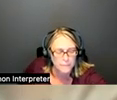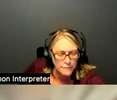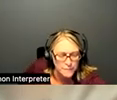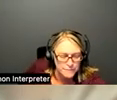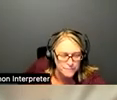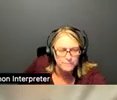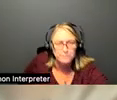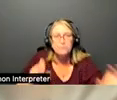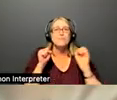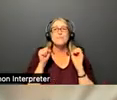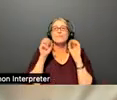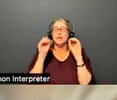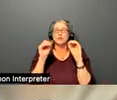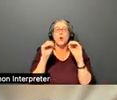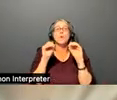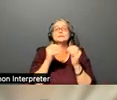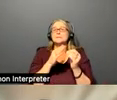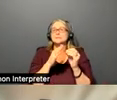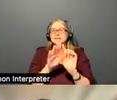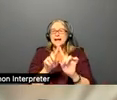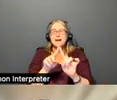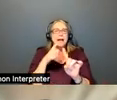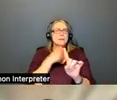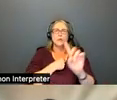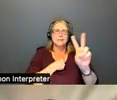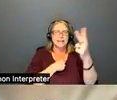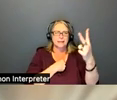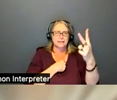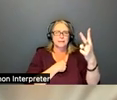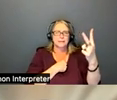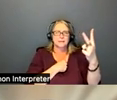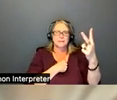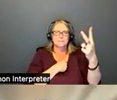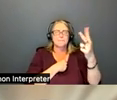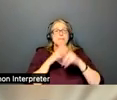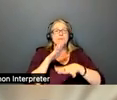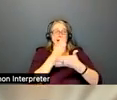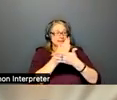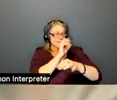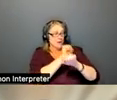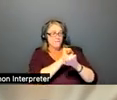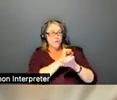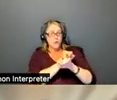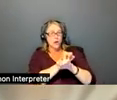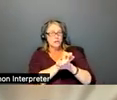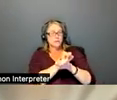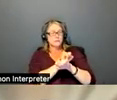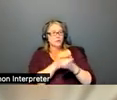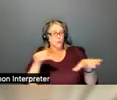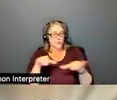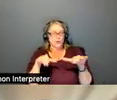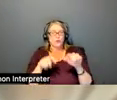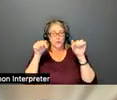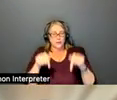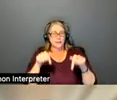So some of the work, I'm sorry, the second one. Some of the work that we have been doing here at Access